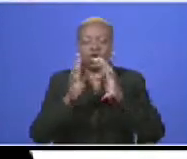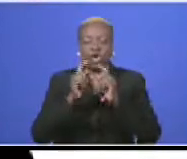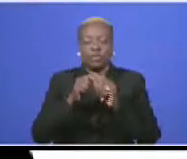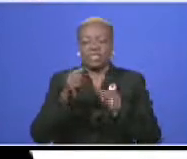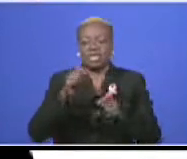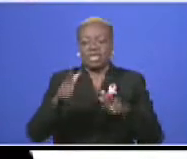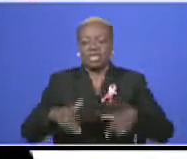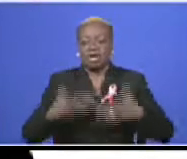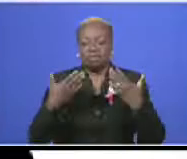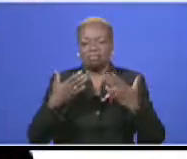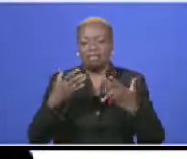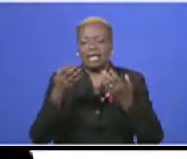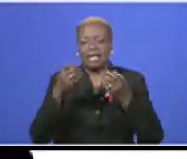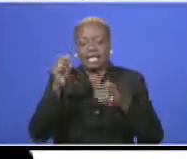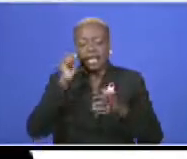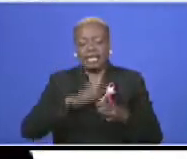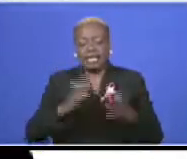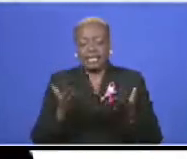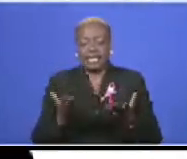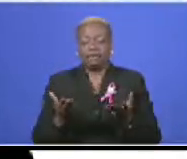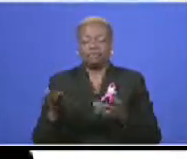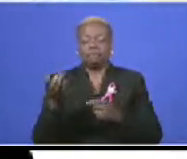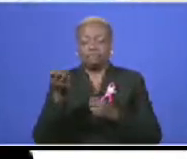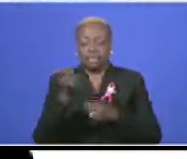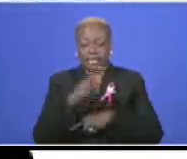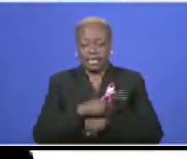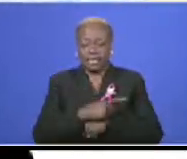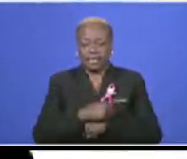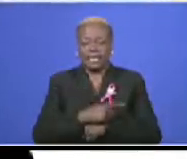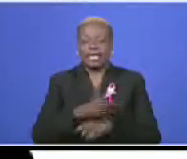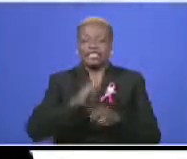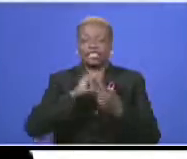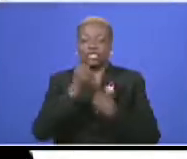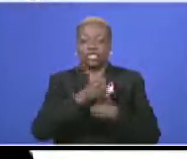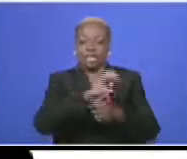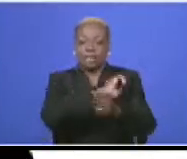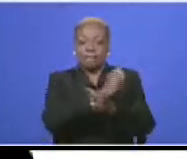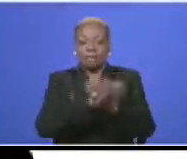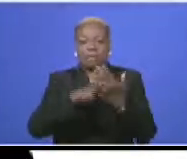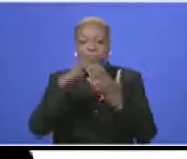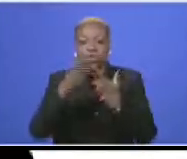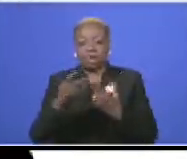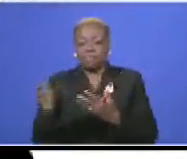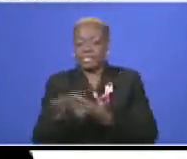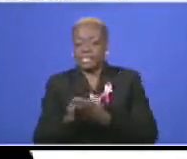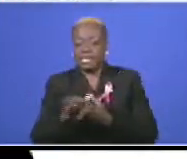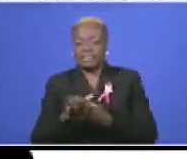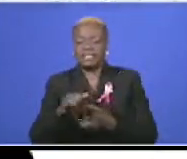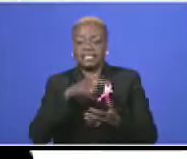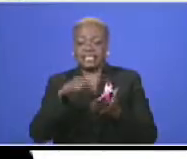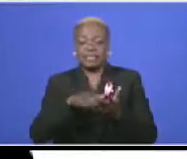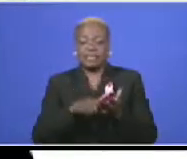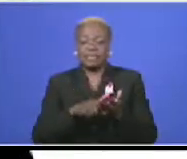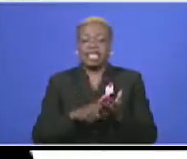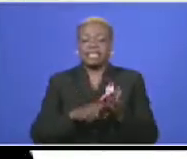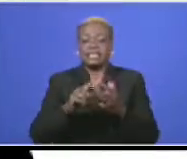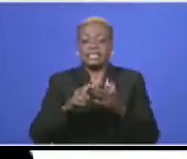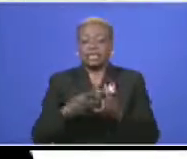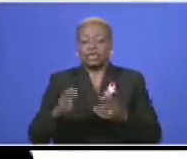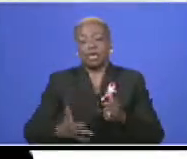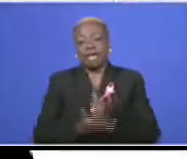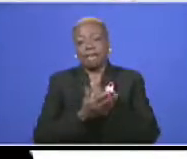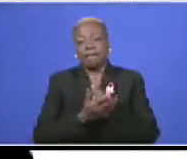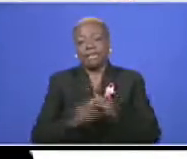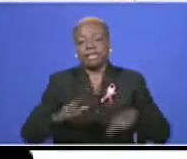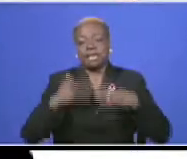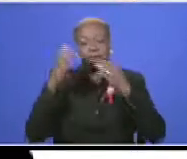today. Robinson says social empowerment programs like this will continue to be implemented to help young Bahamians reach their